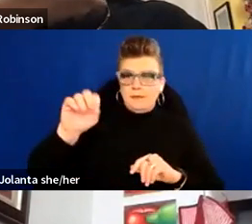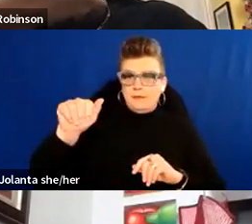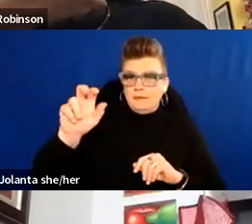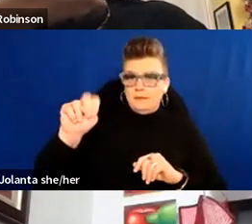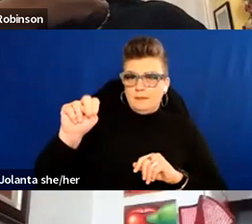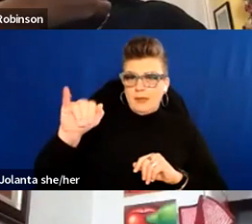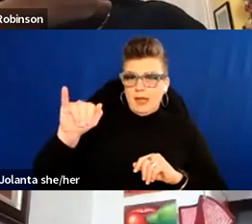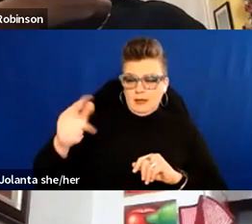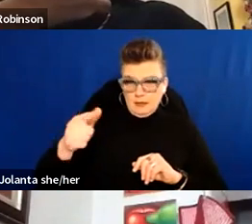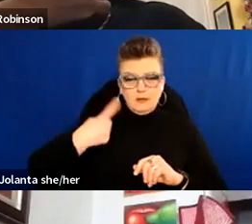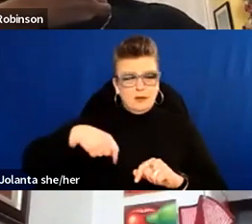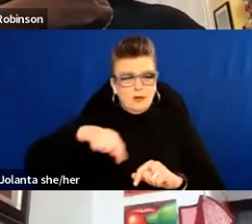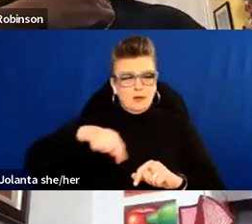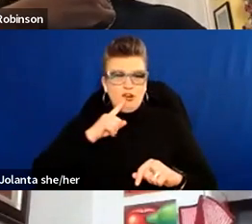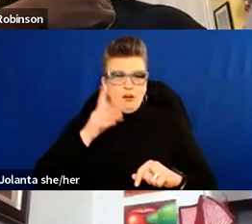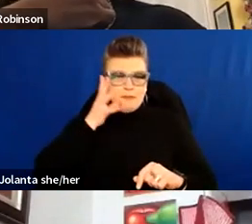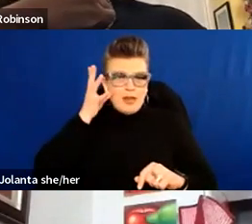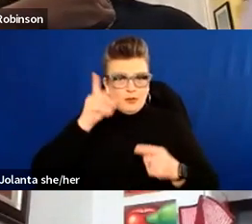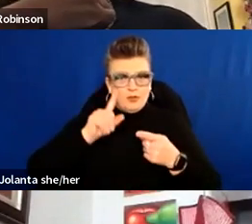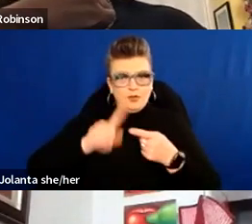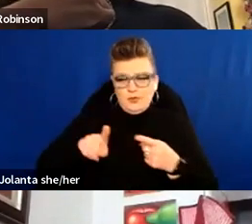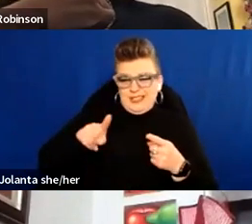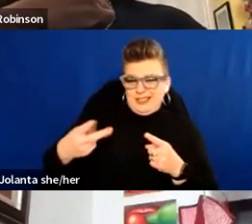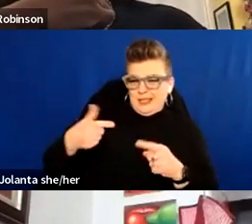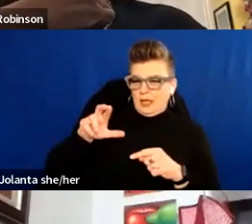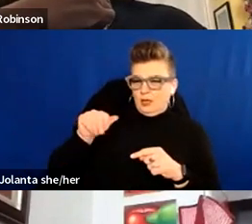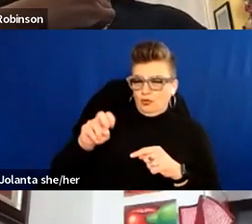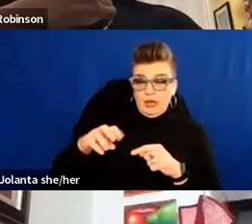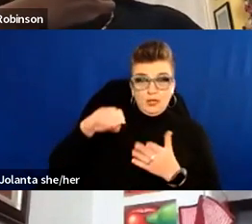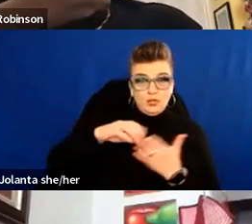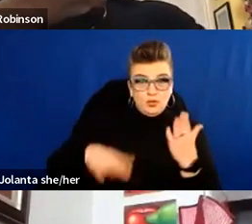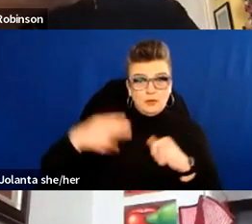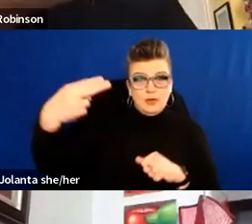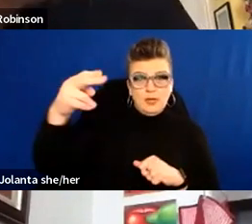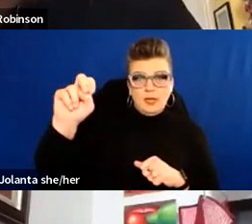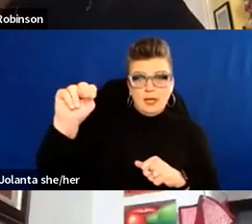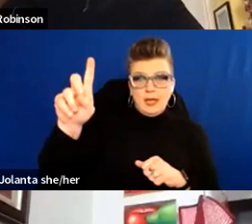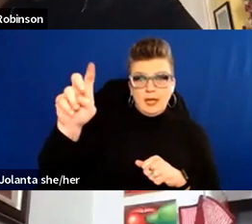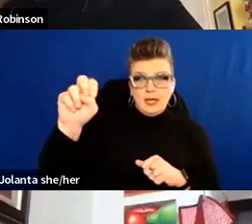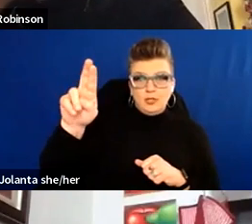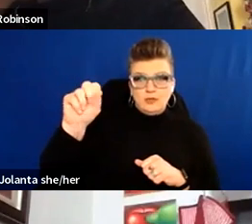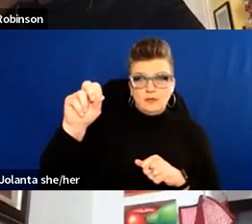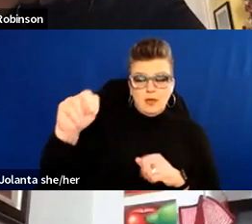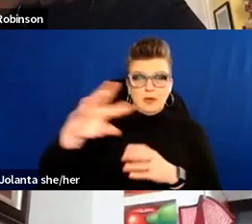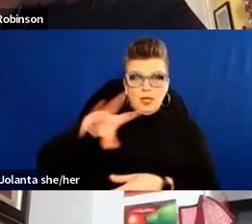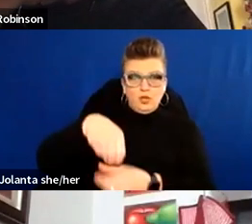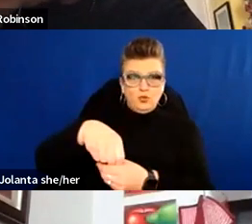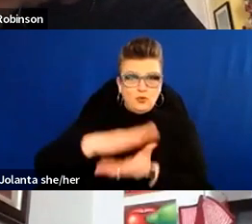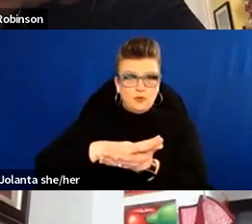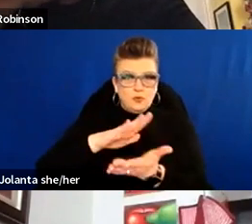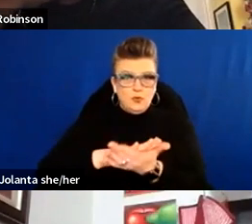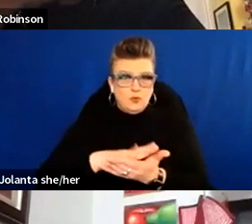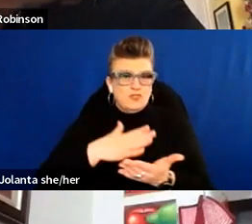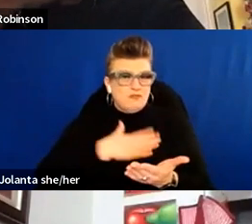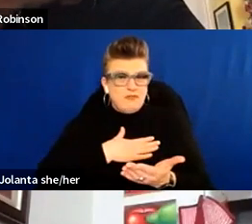to a second grader at the henderson inclusion school and you know my sympathies are entirely with you and